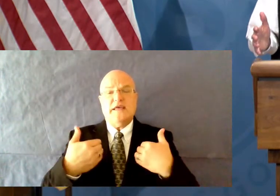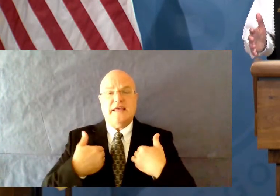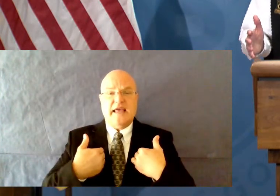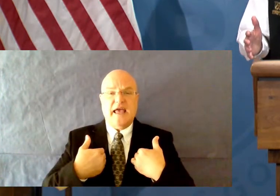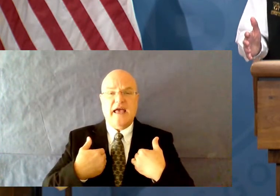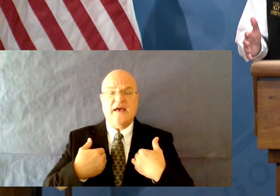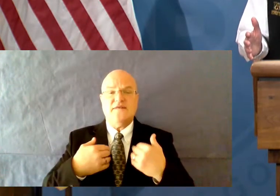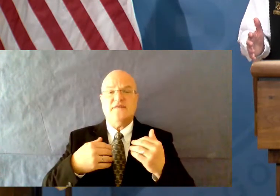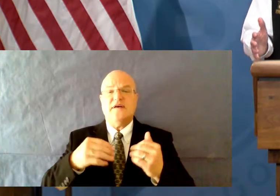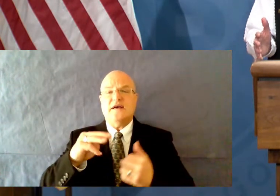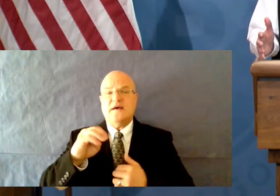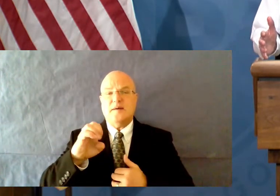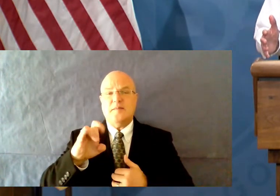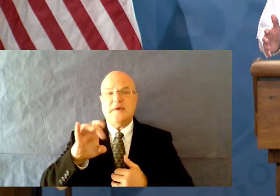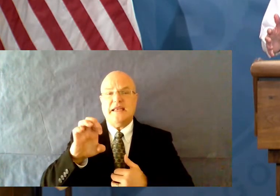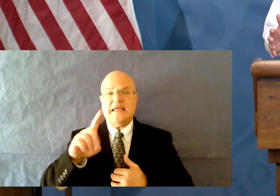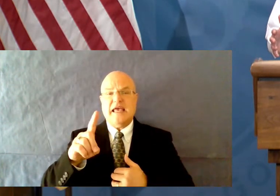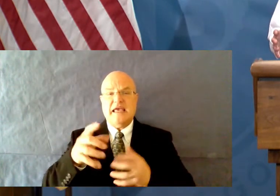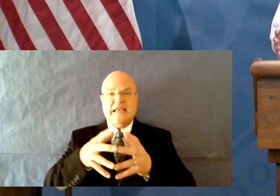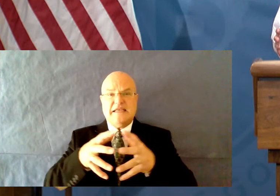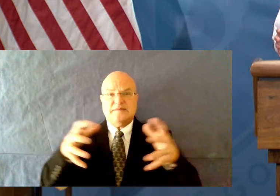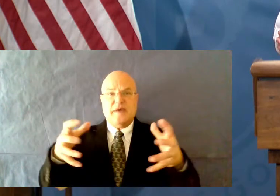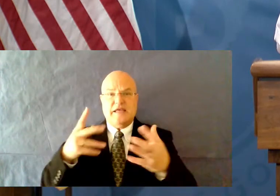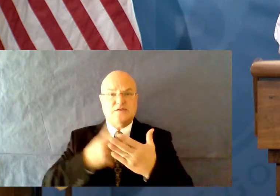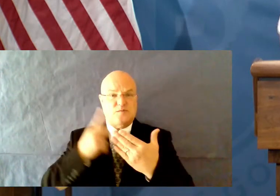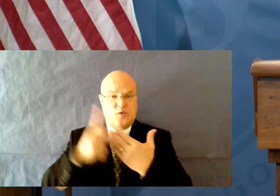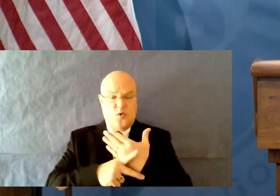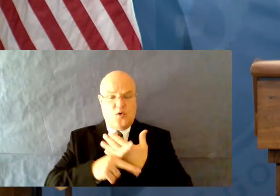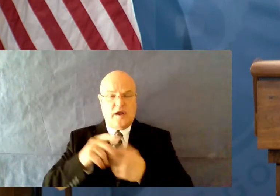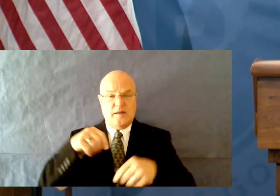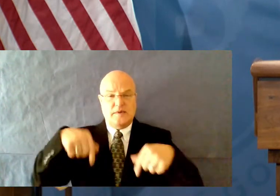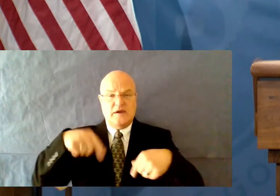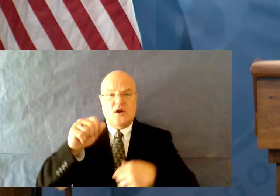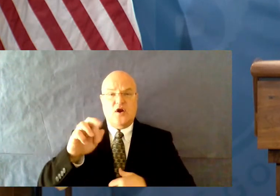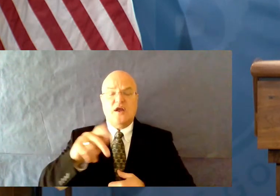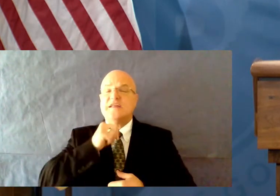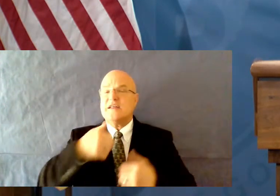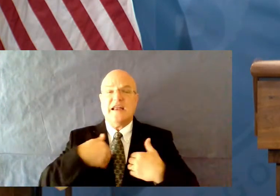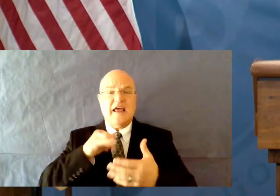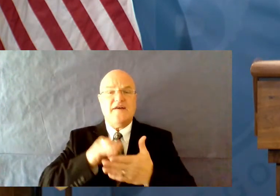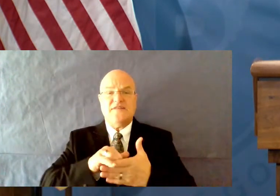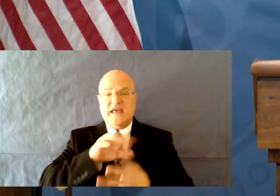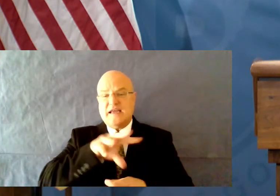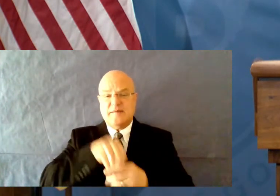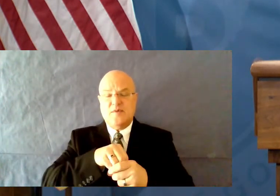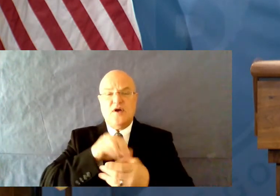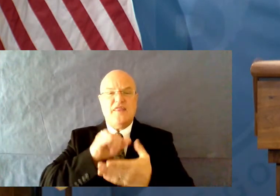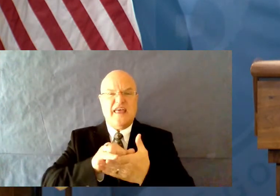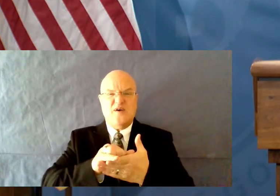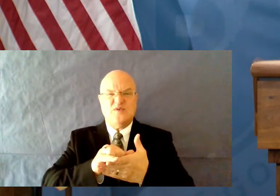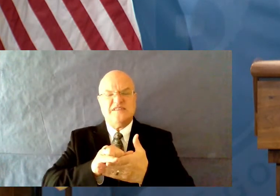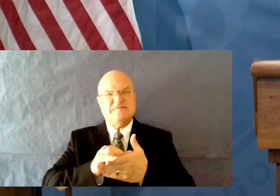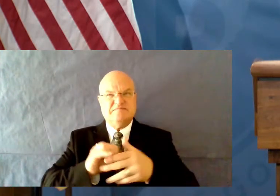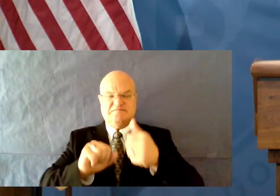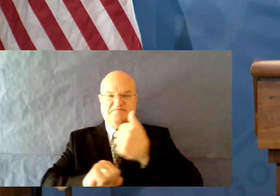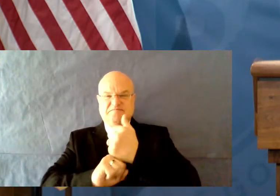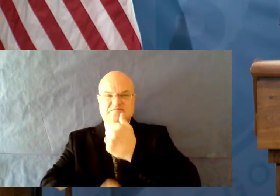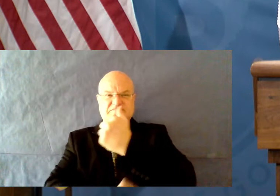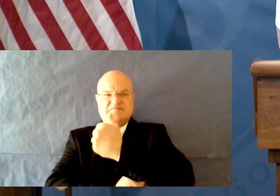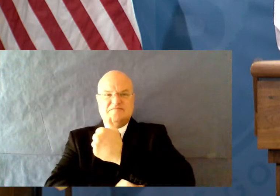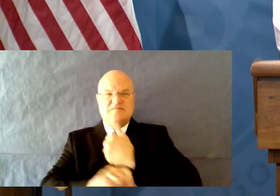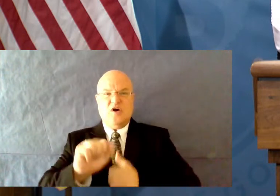Medicaid expansion program in Arkansas that does not have that component that was sort of fundamental to Arkansas